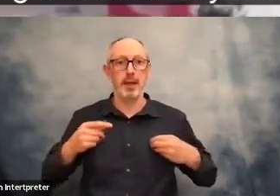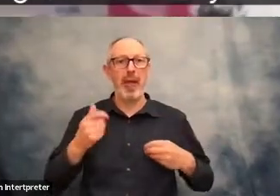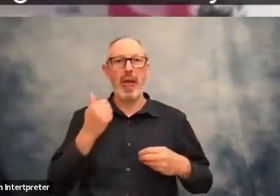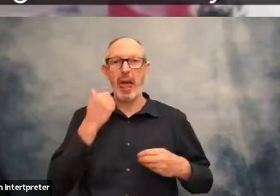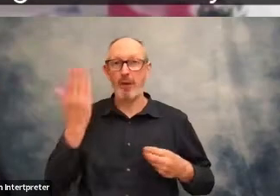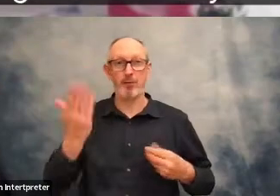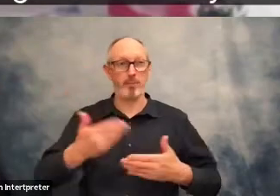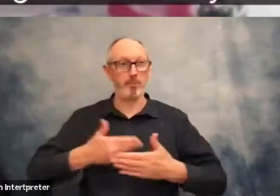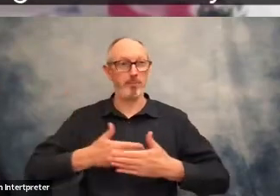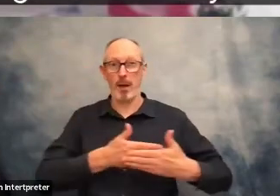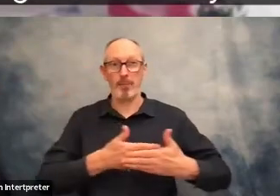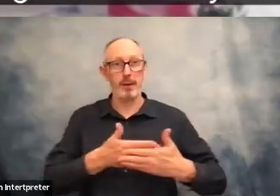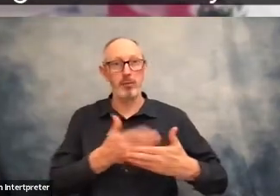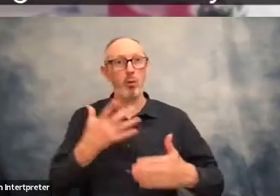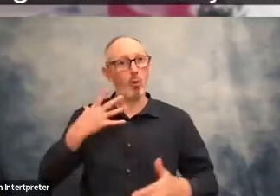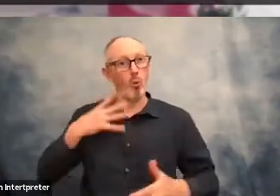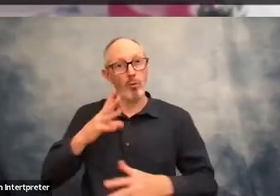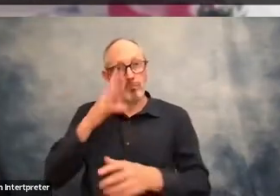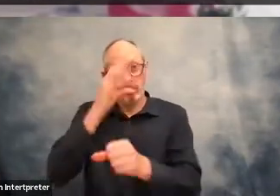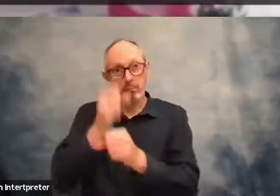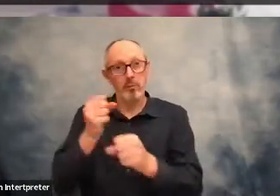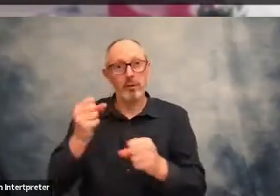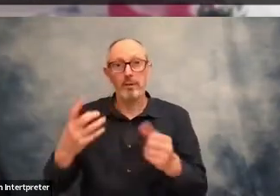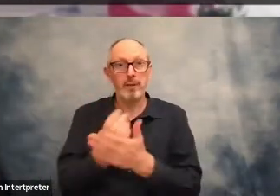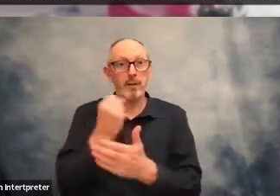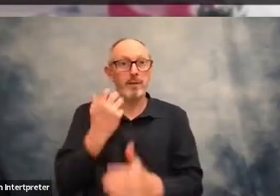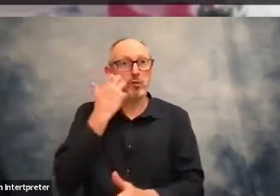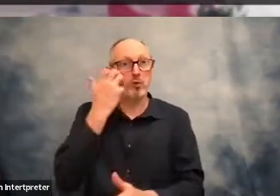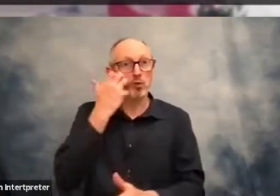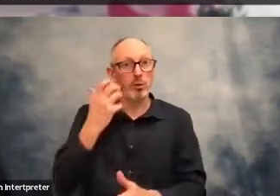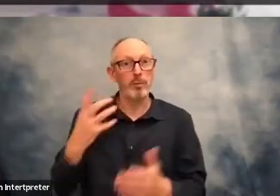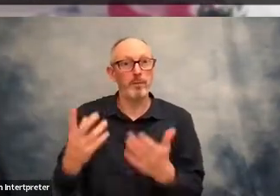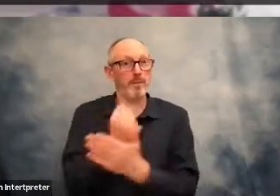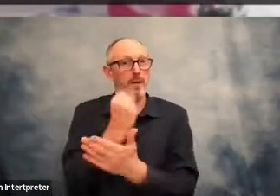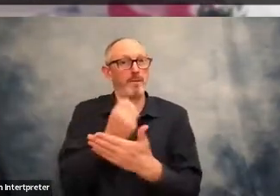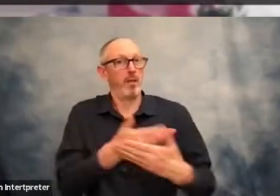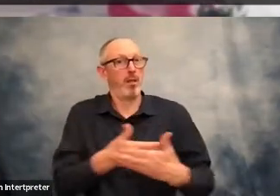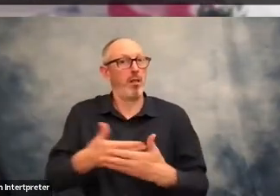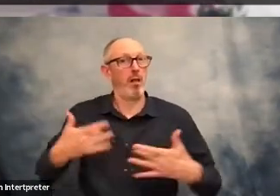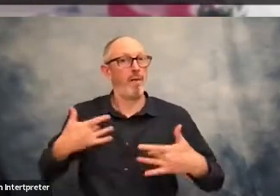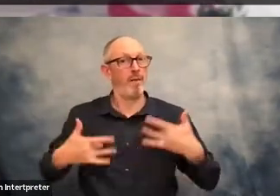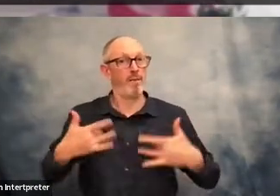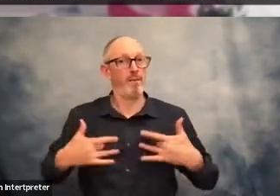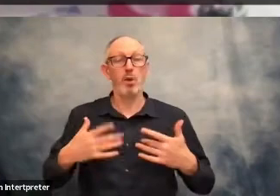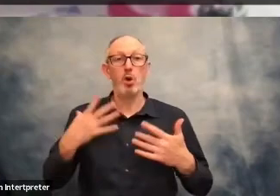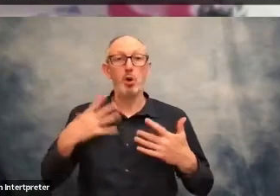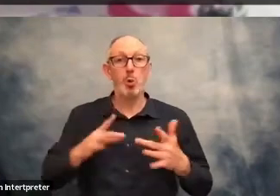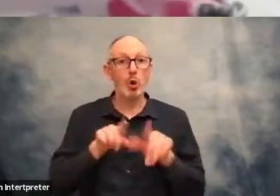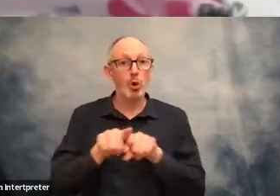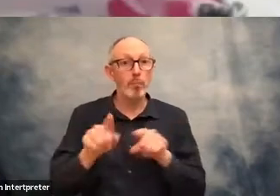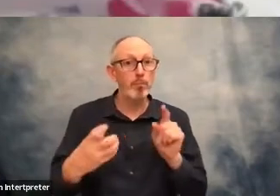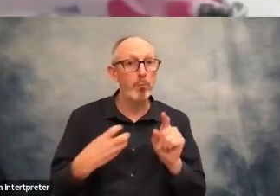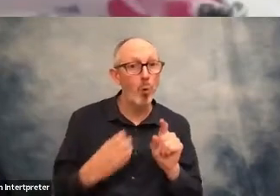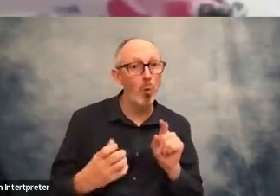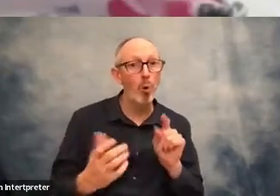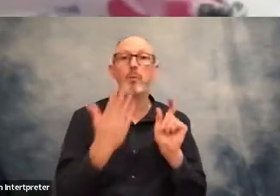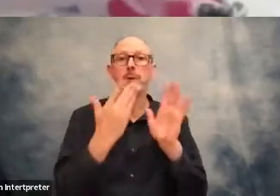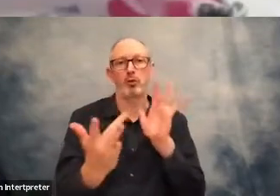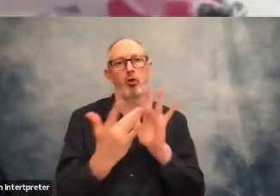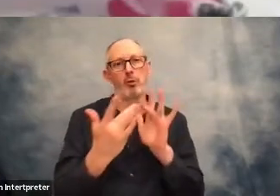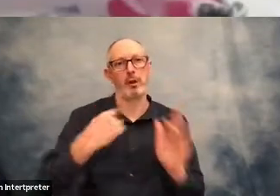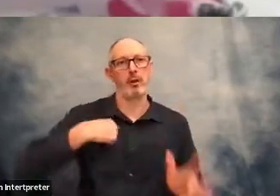saving the future by saving babies. If you would like to support our mission or learn more, please feel free to contact us.